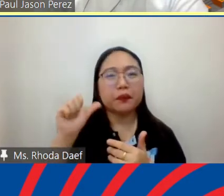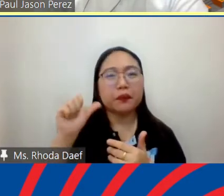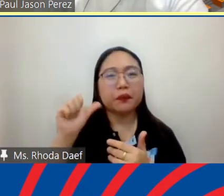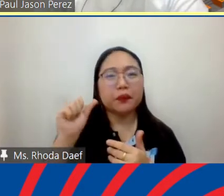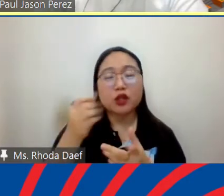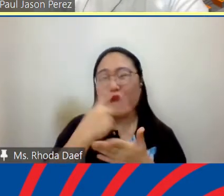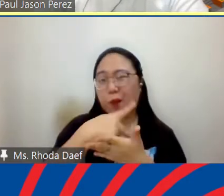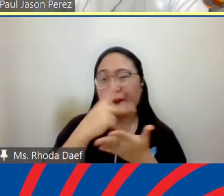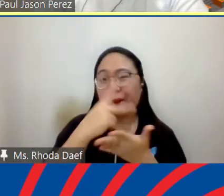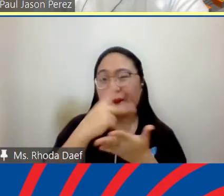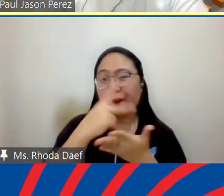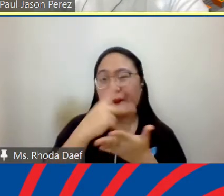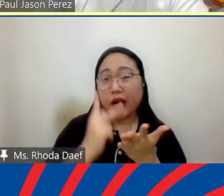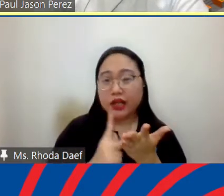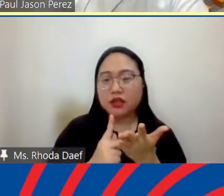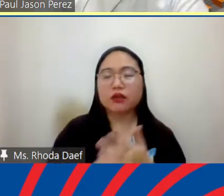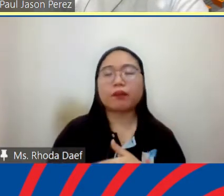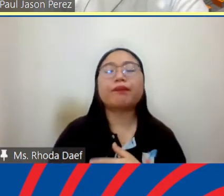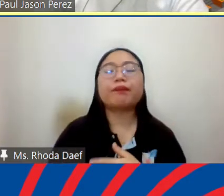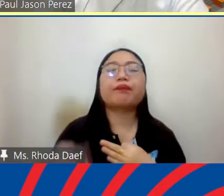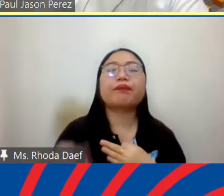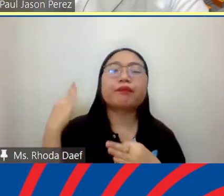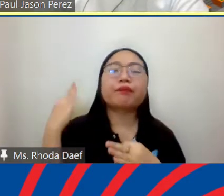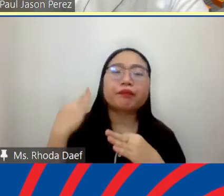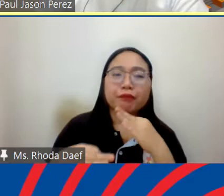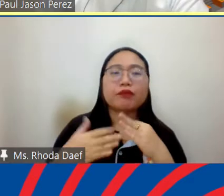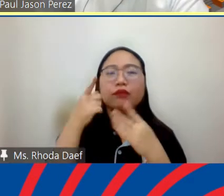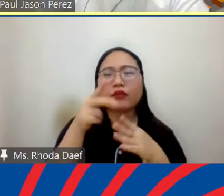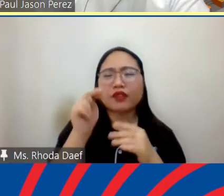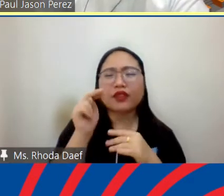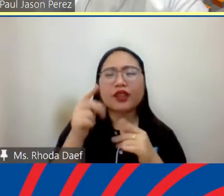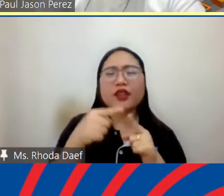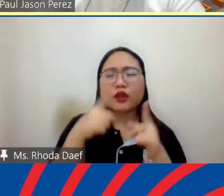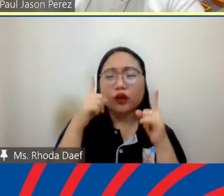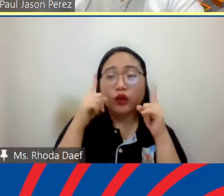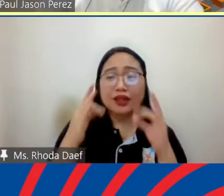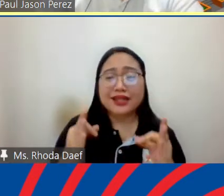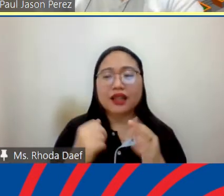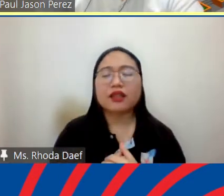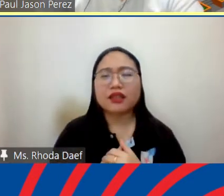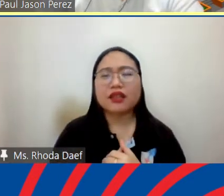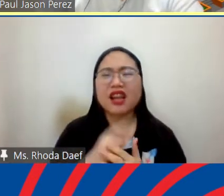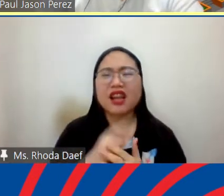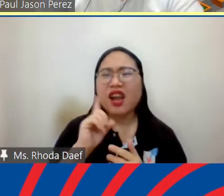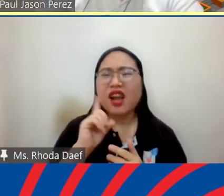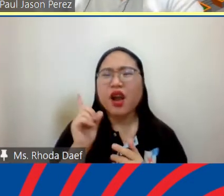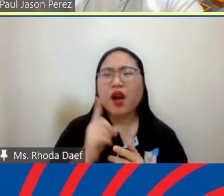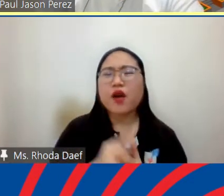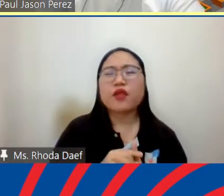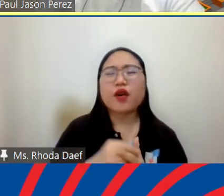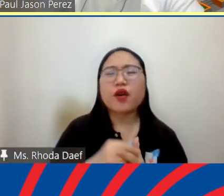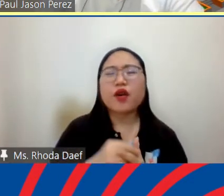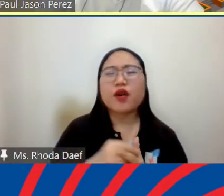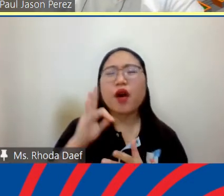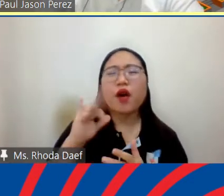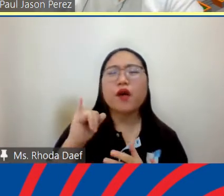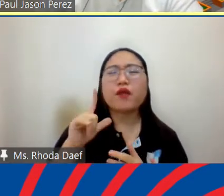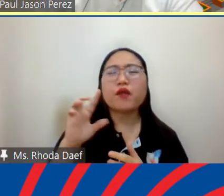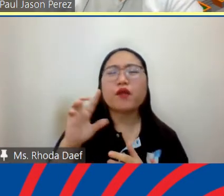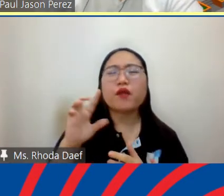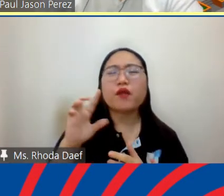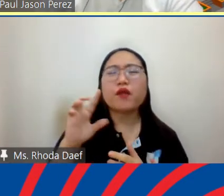And then finally, you also need to decide, no, what's the file naming convention?